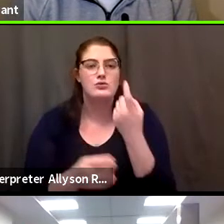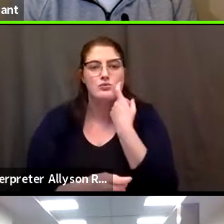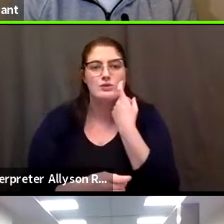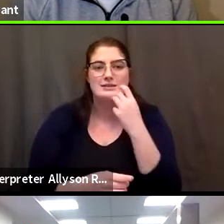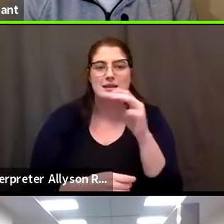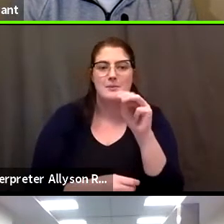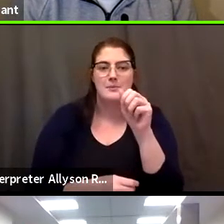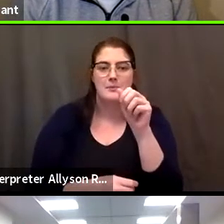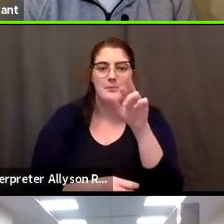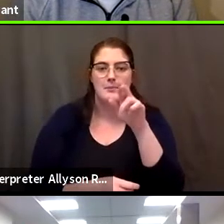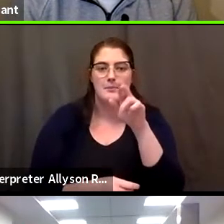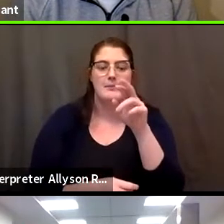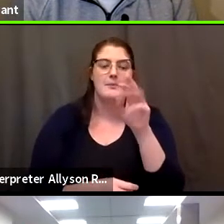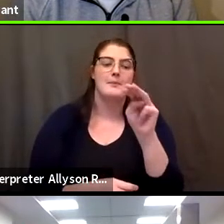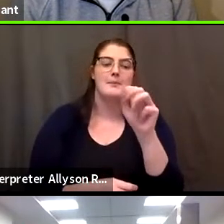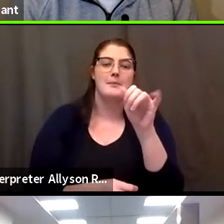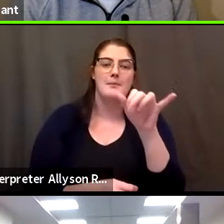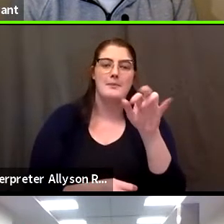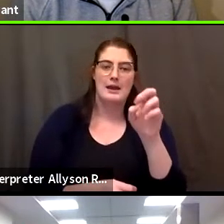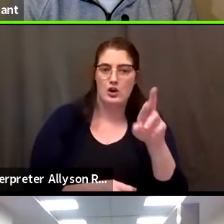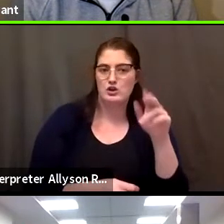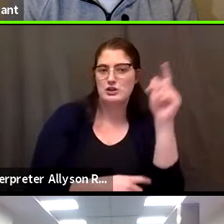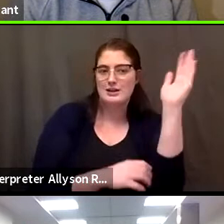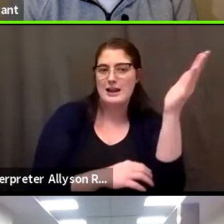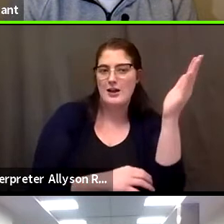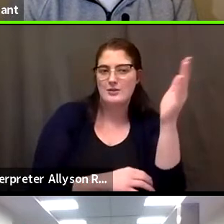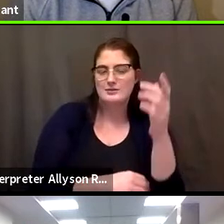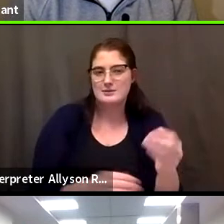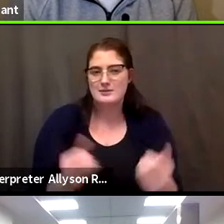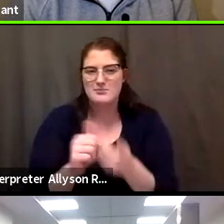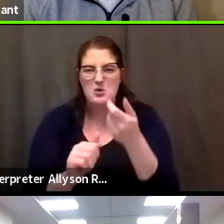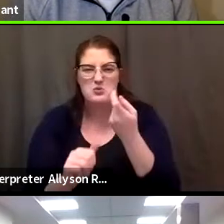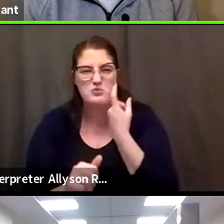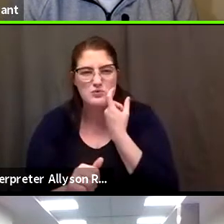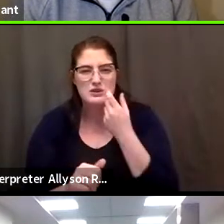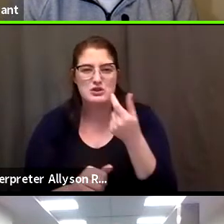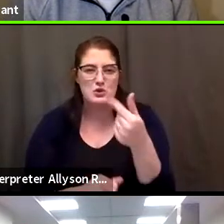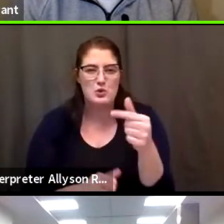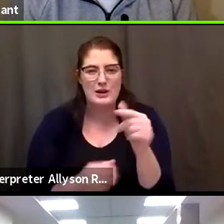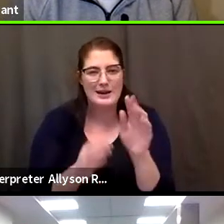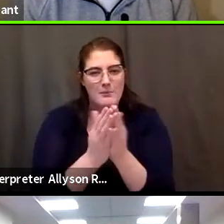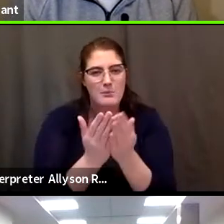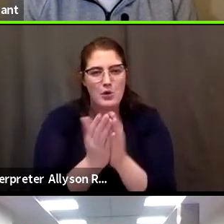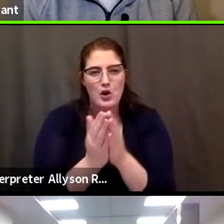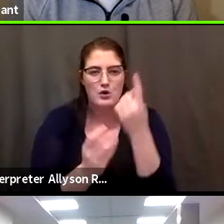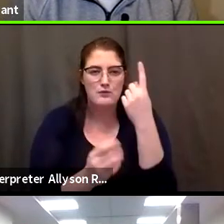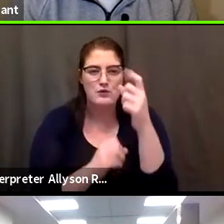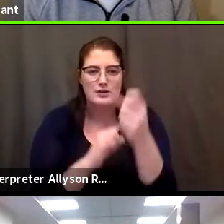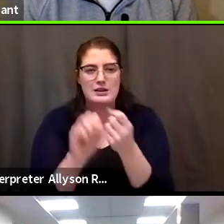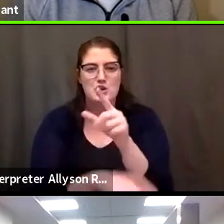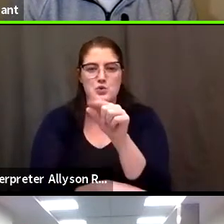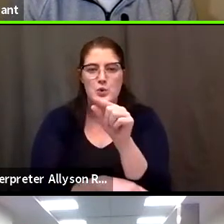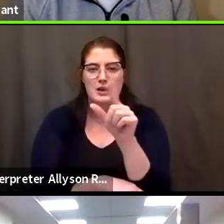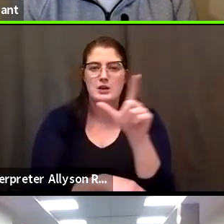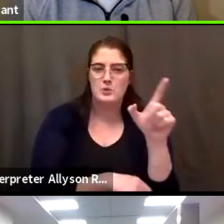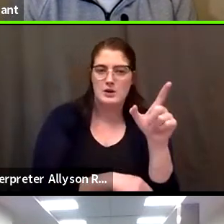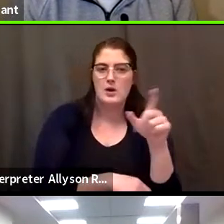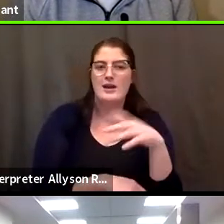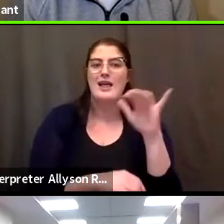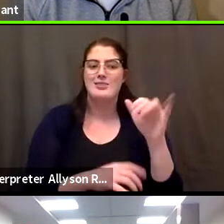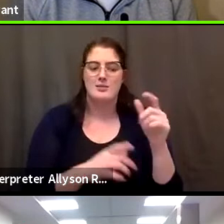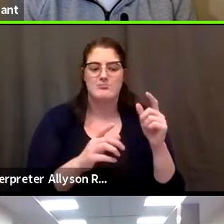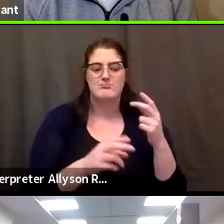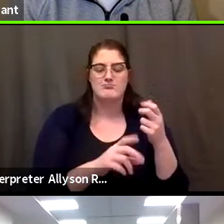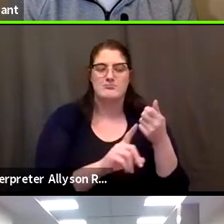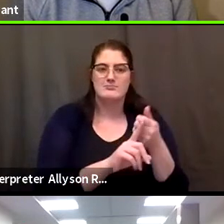mayor announced the latest Green Book for fiscal year 2021. And the Green Book is